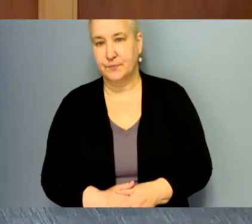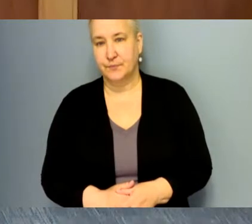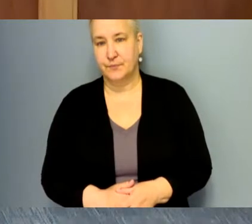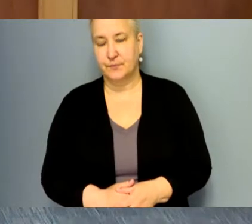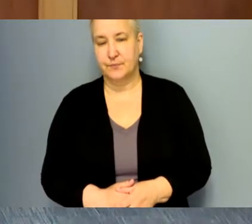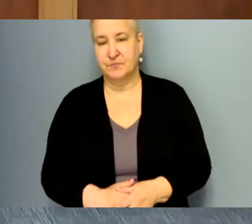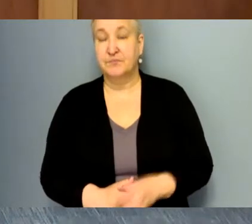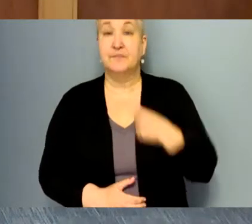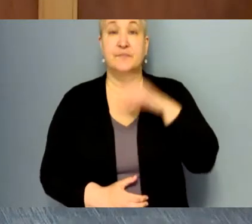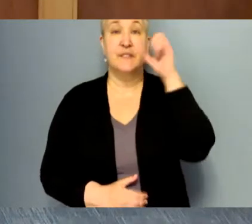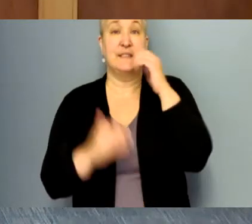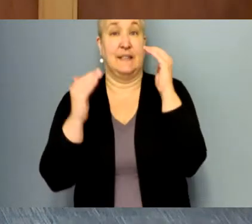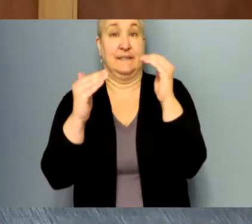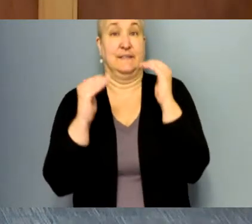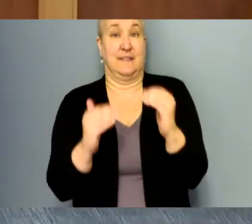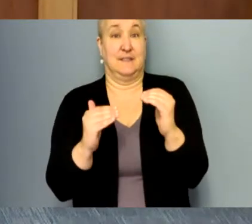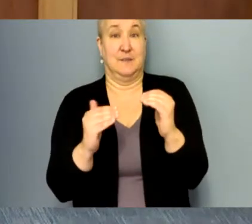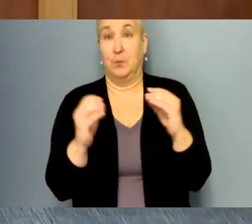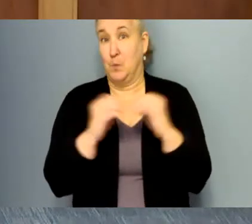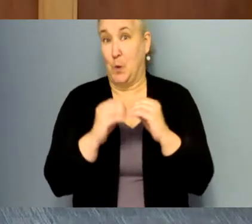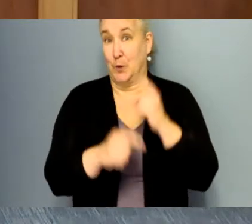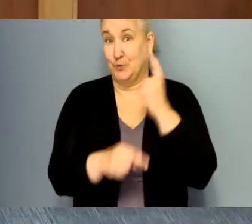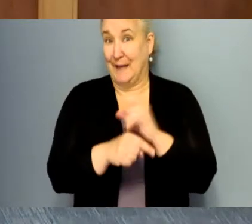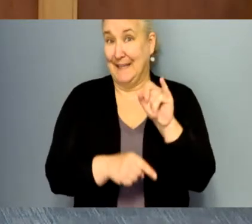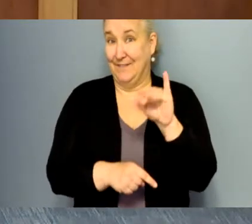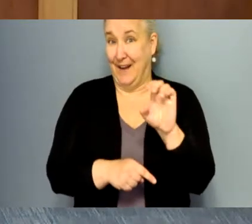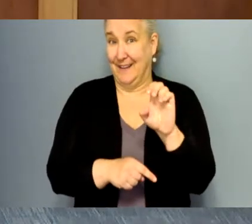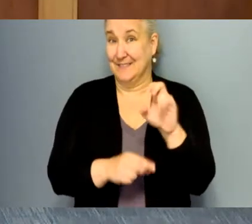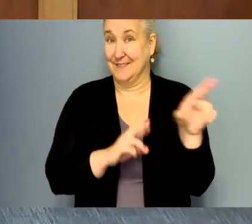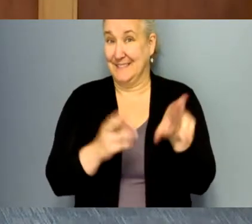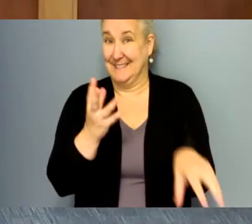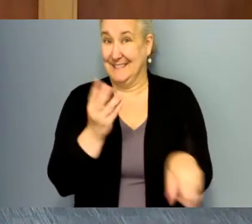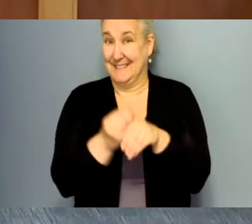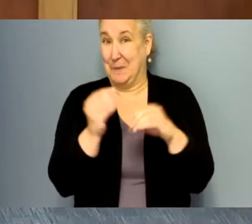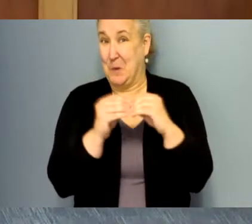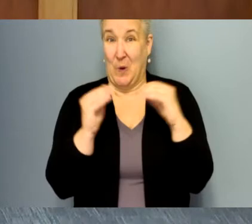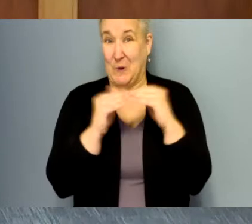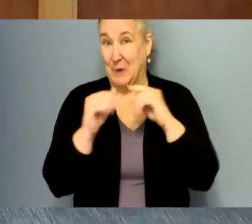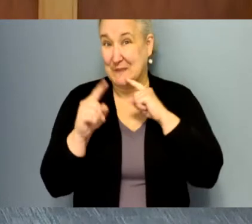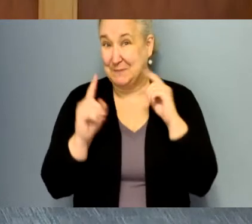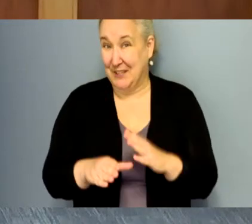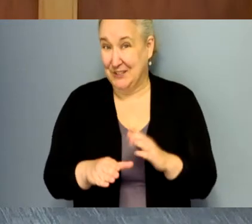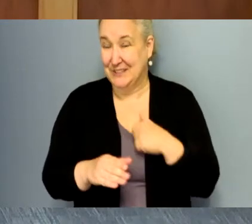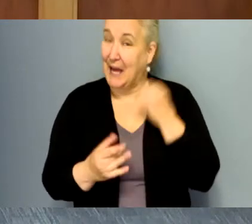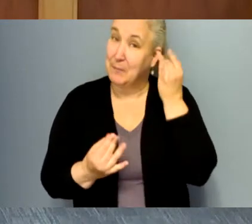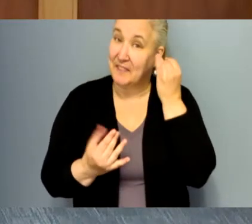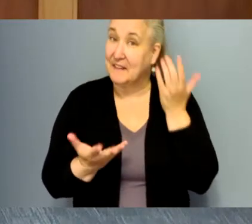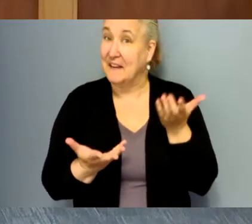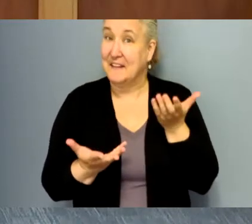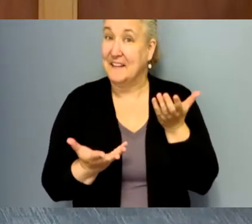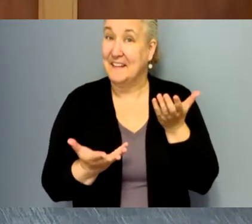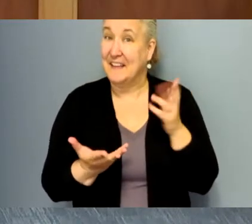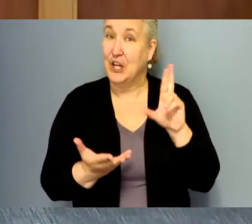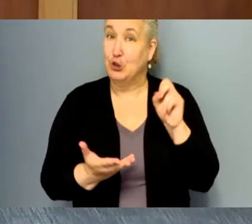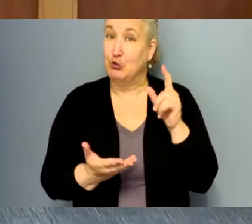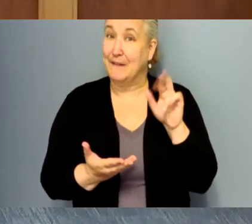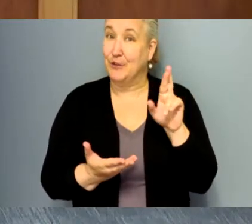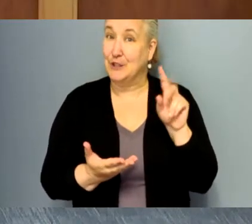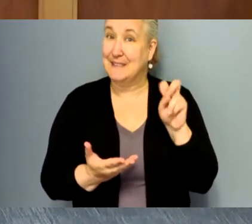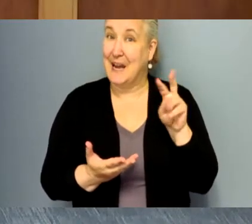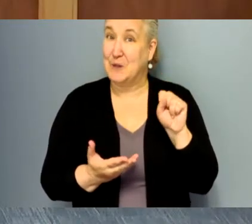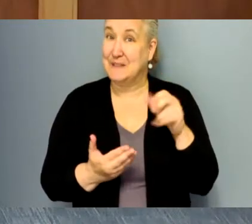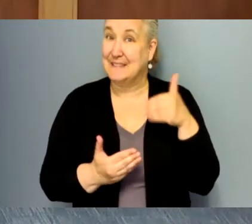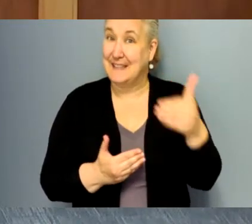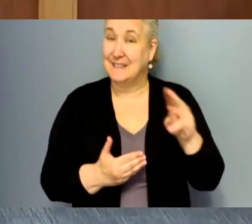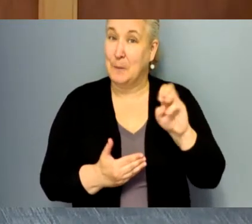I guess our next thing, we're going to do some more, right, Yvonne? We're ready to add some more co-responders. I'm thinking for the river towns maybe next,